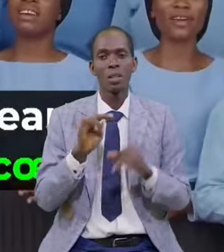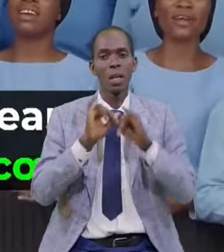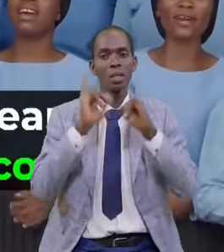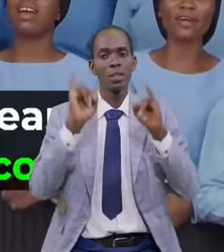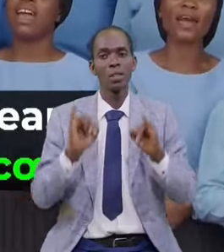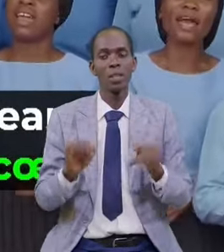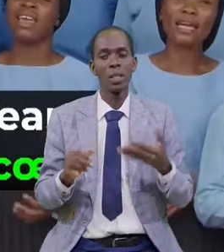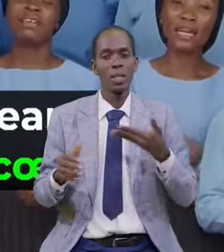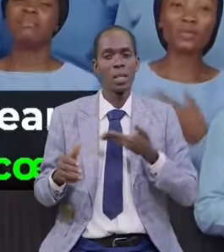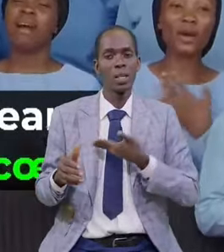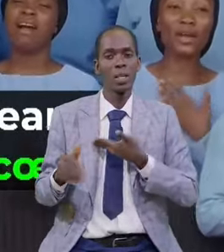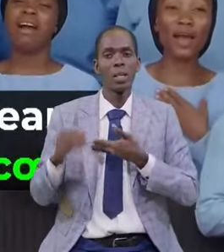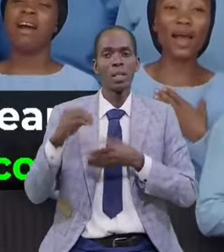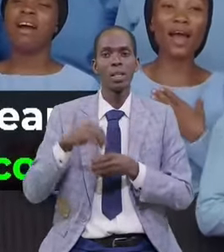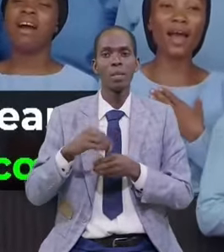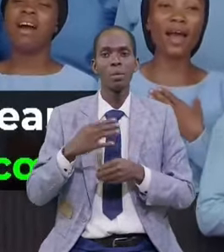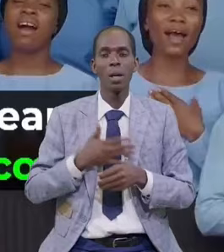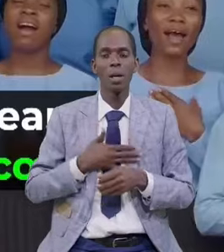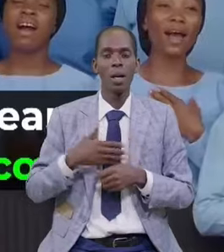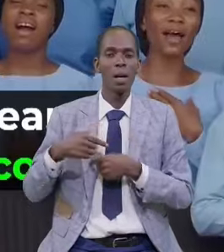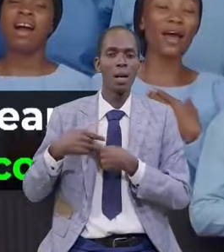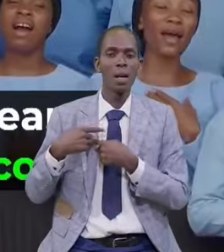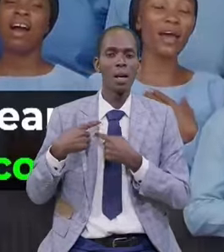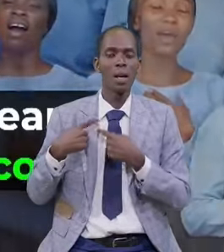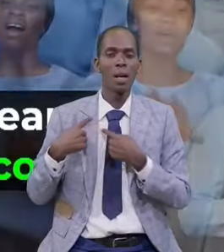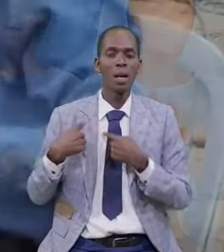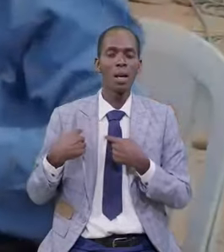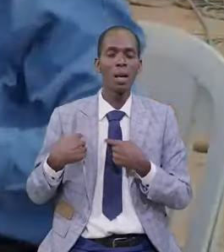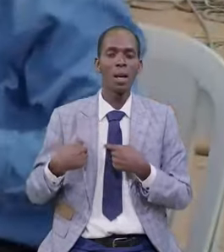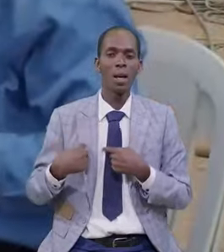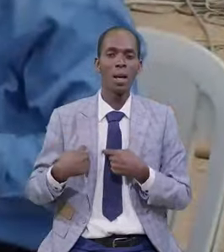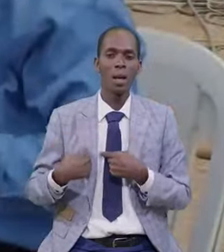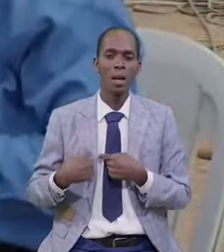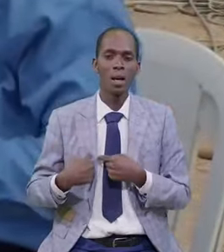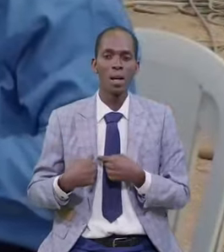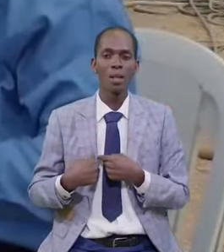love you in my heart